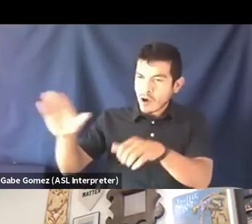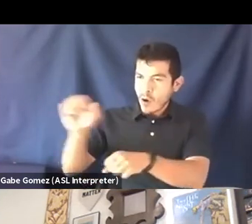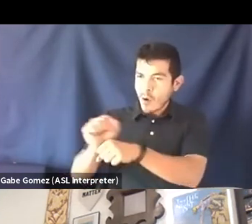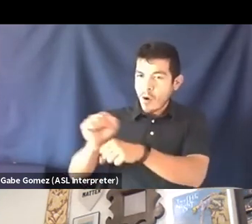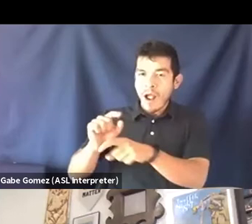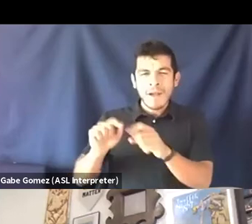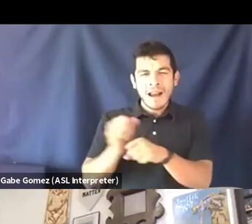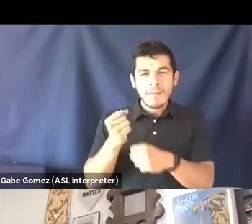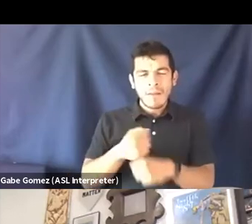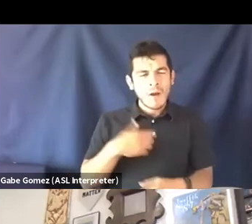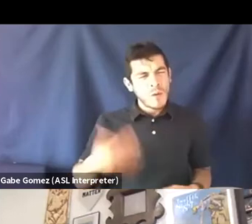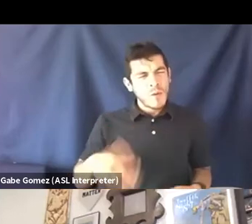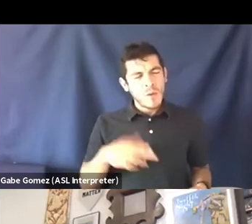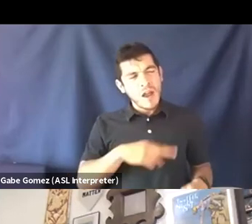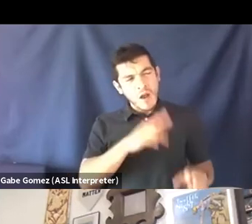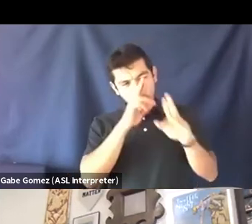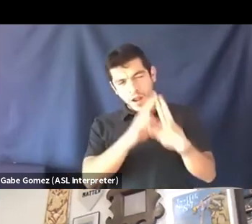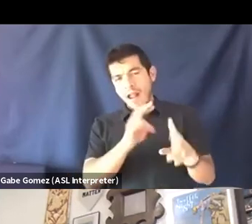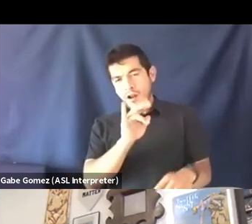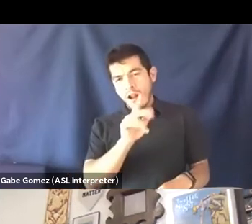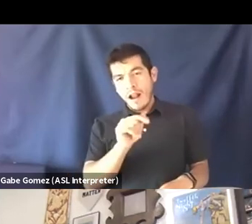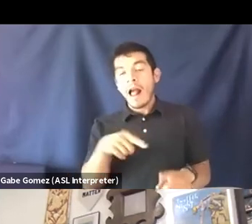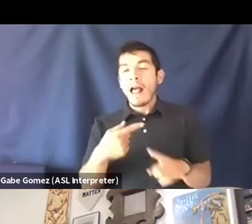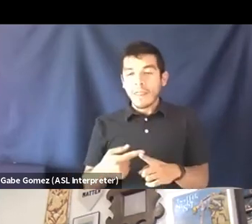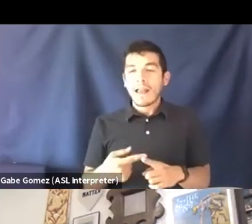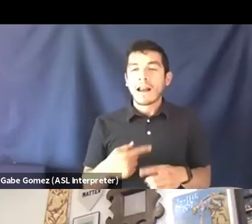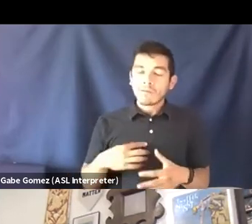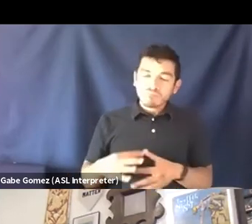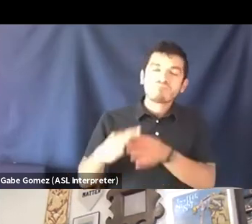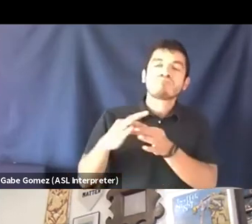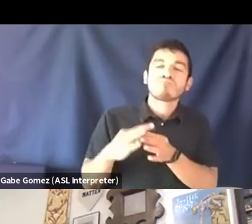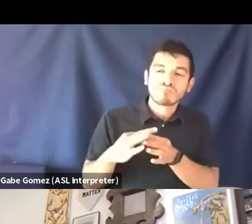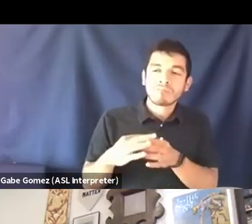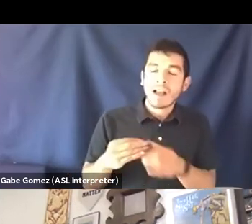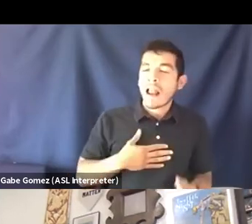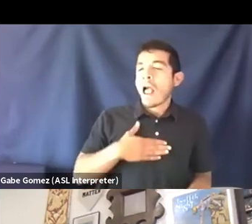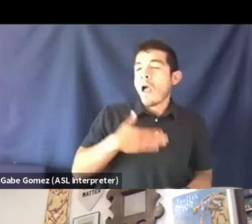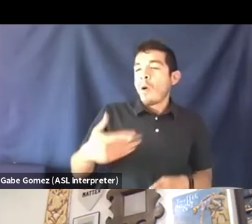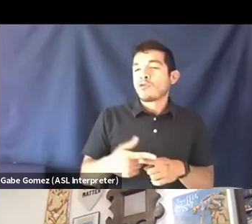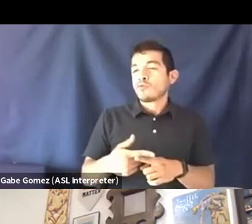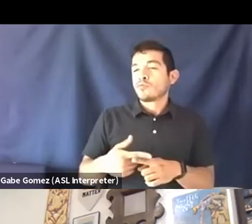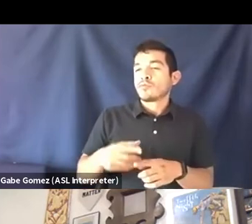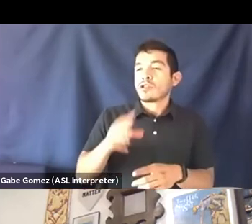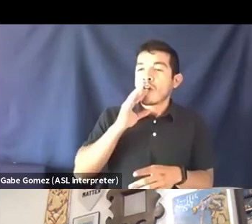whole different level that I then began to open up to her and was willing to get behind her camera.